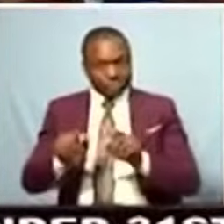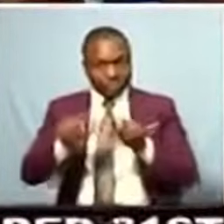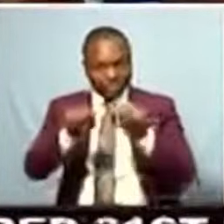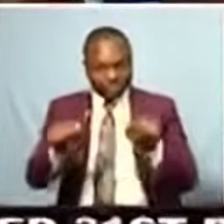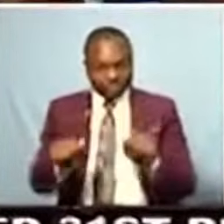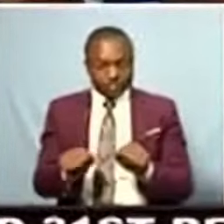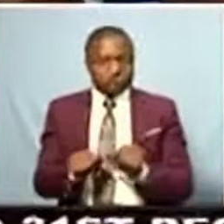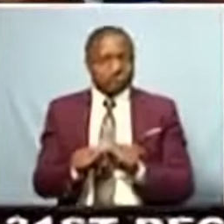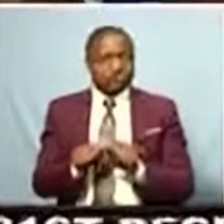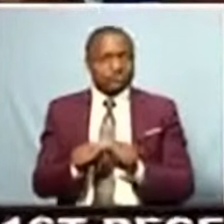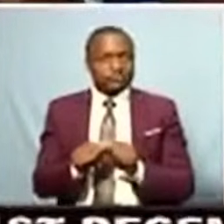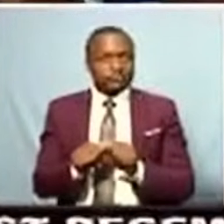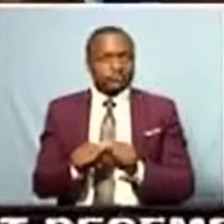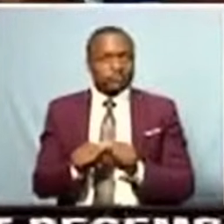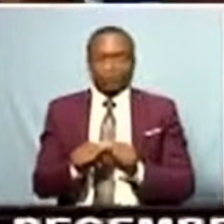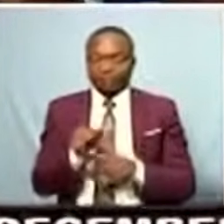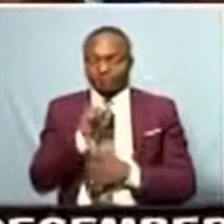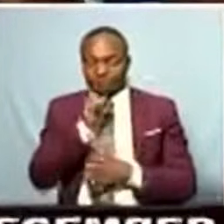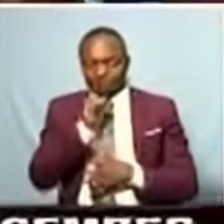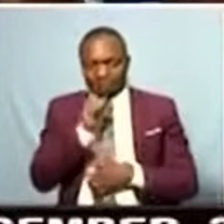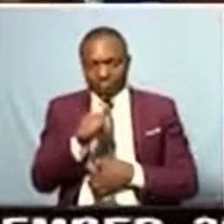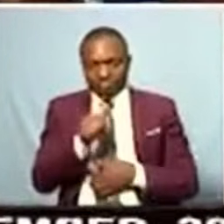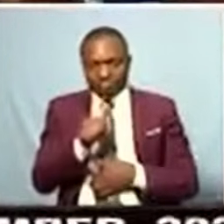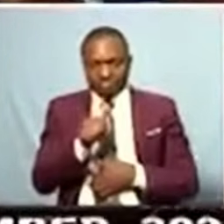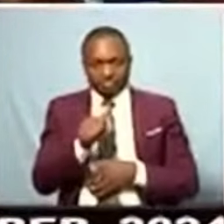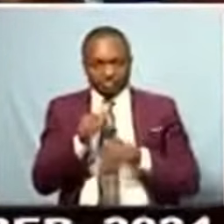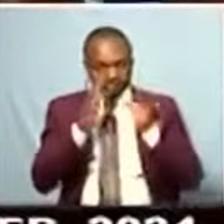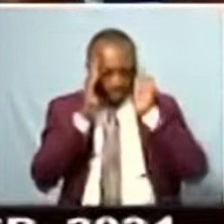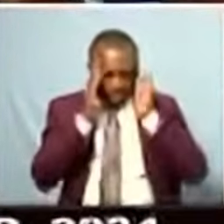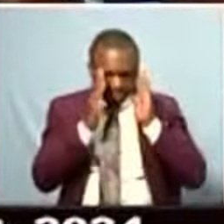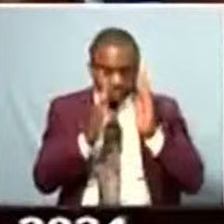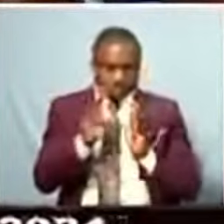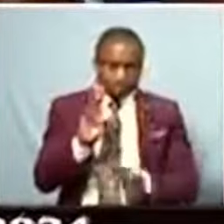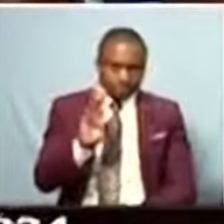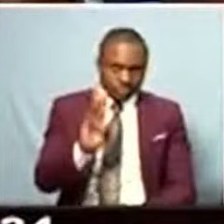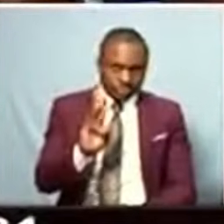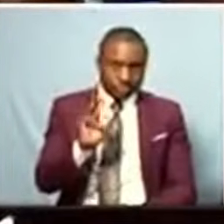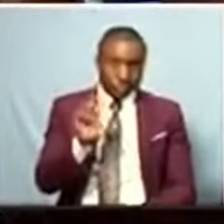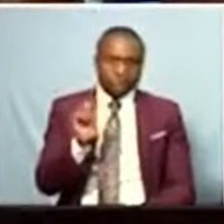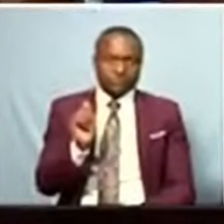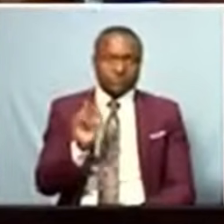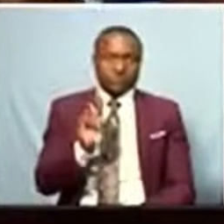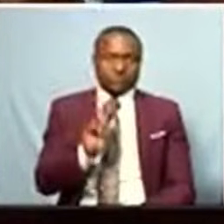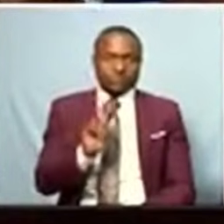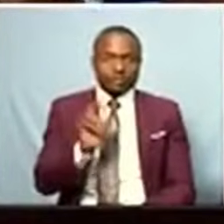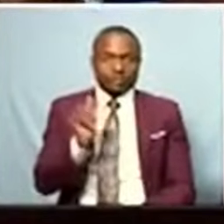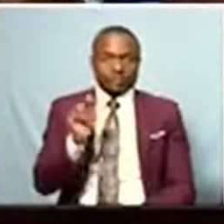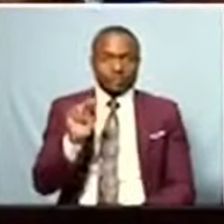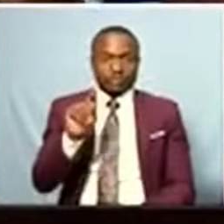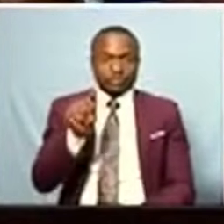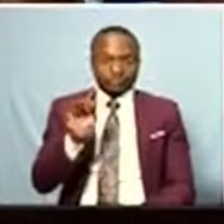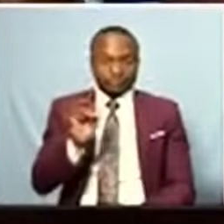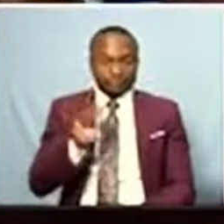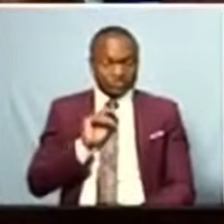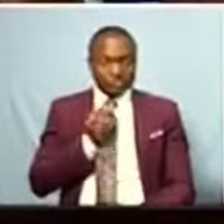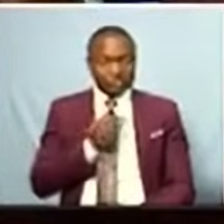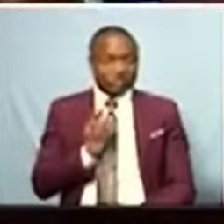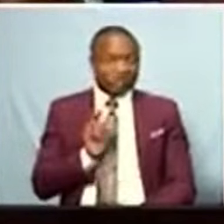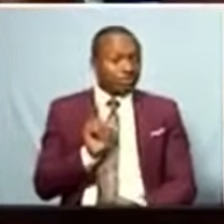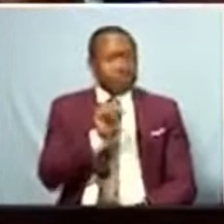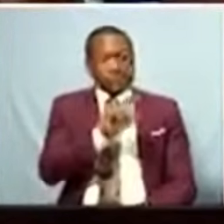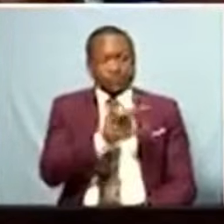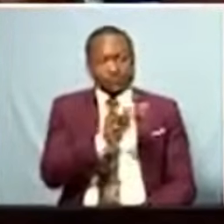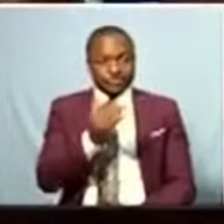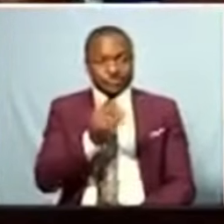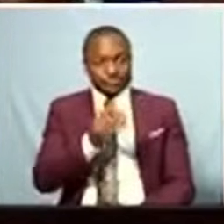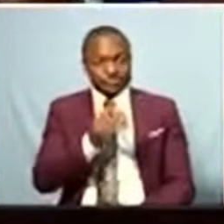So we didn't really dwell much on the warranty. So I think it's a case of us going back just to